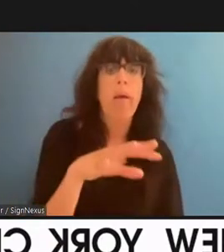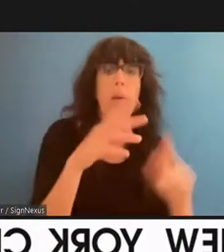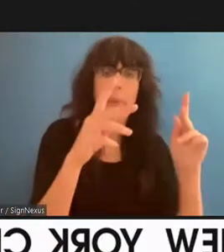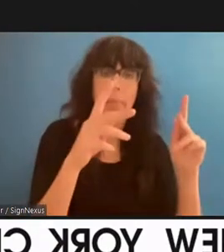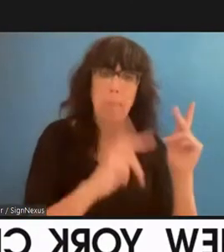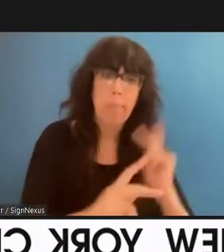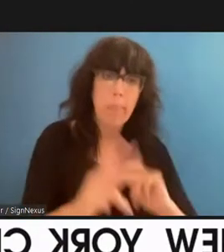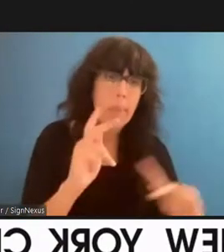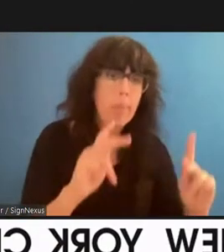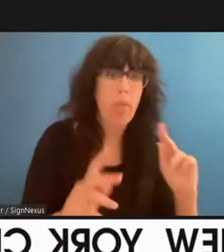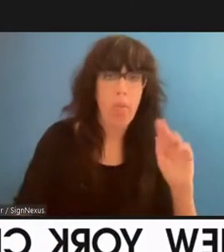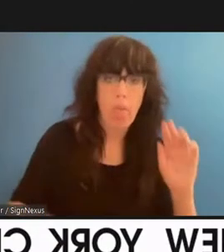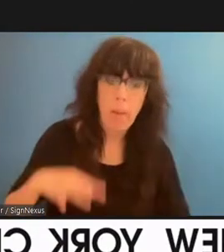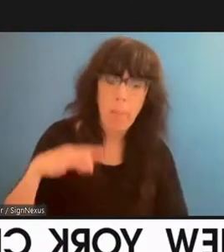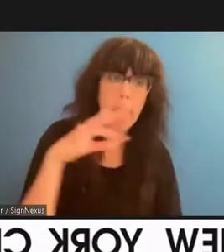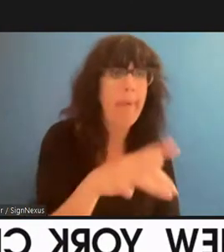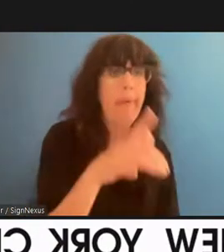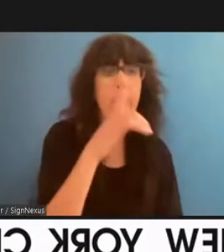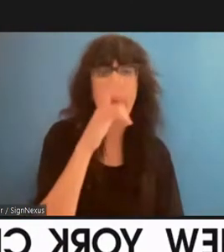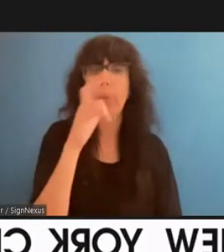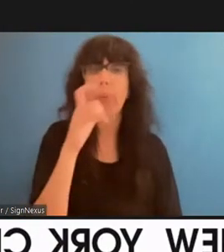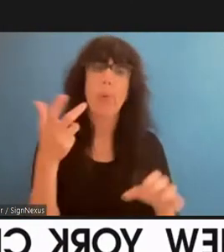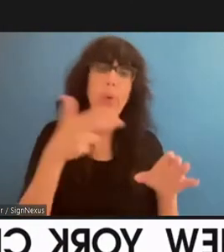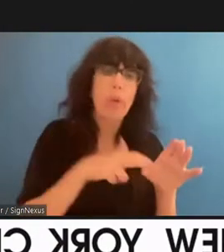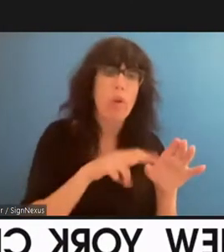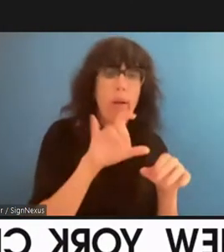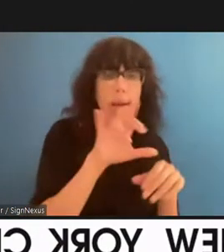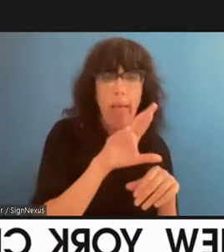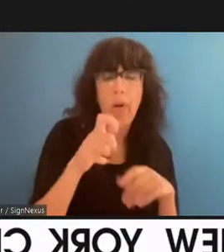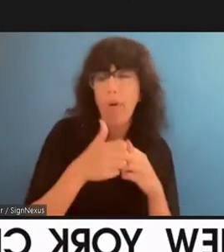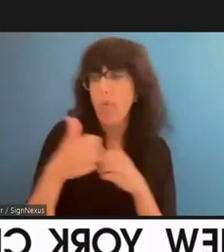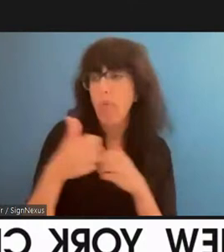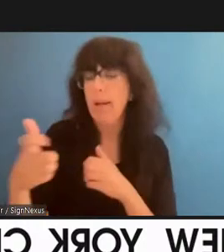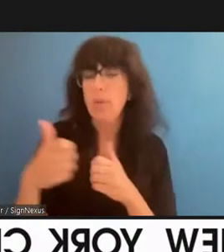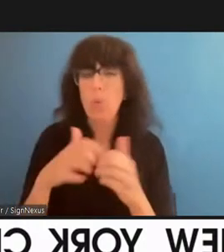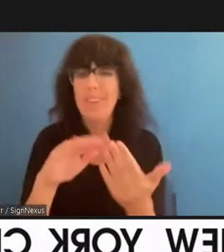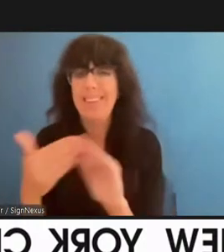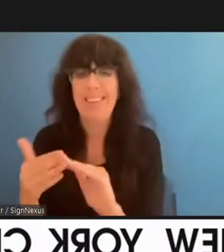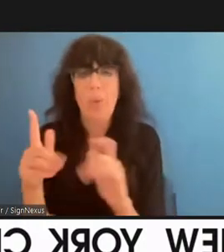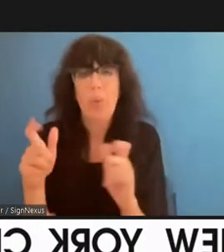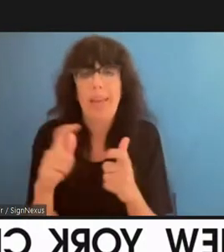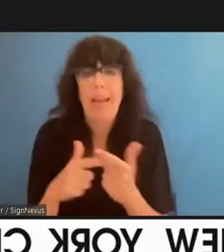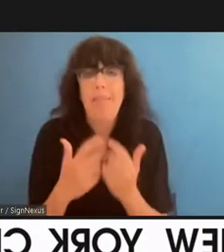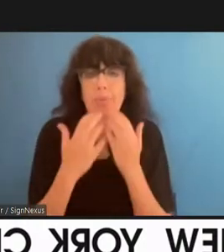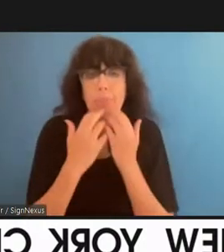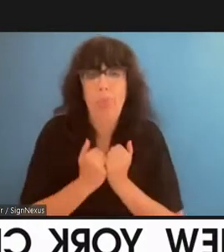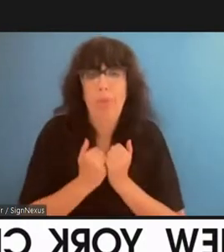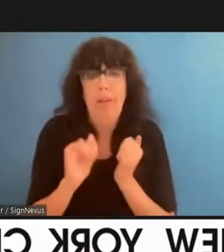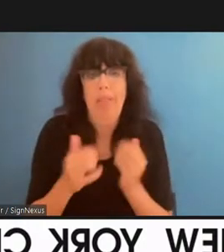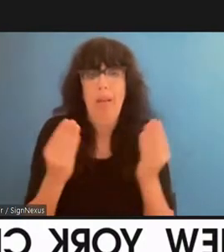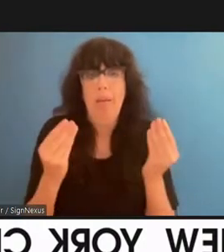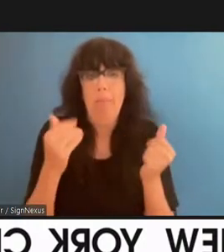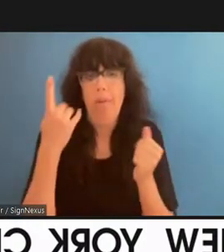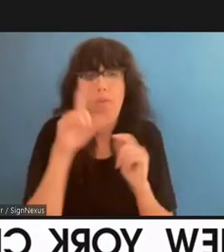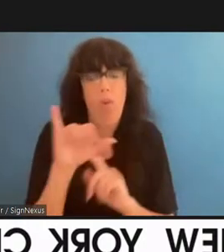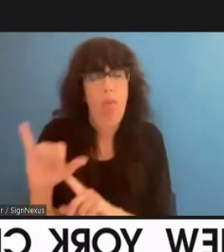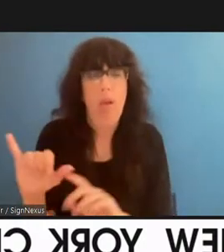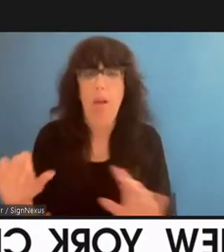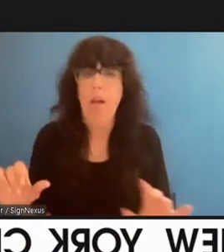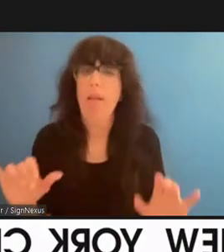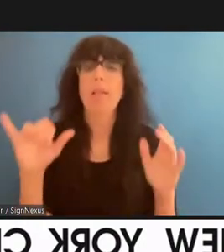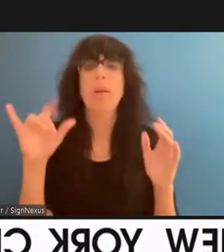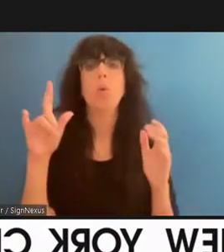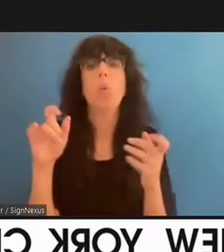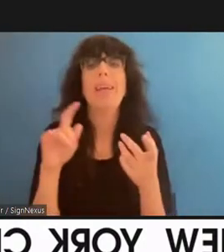train into the city this money must be protected for long island and must be used